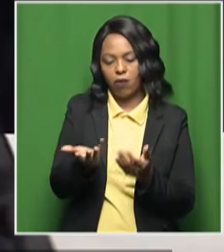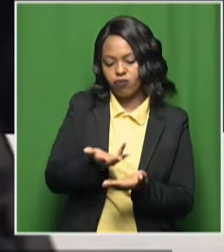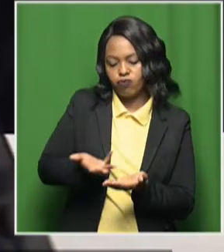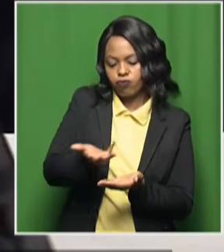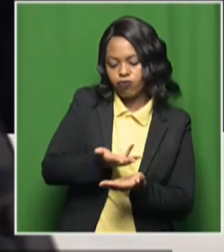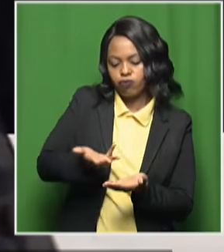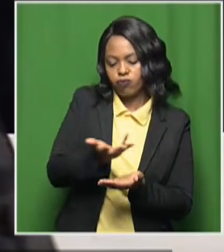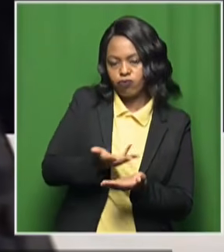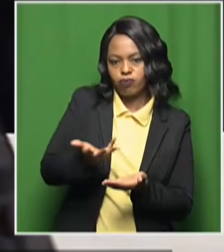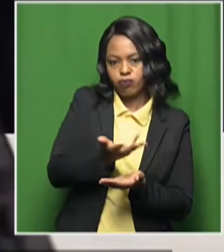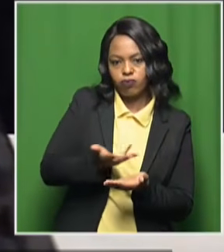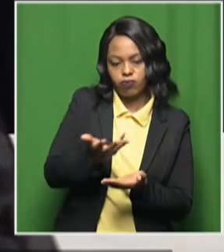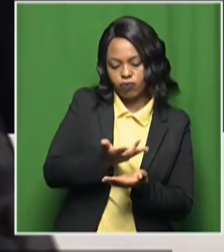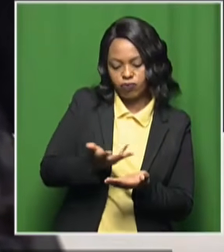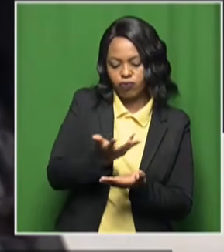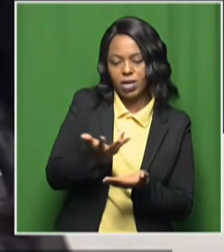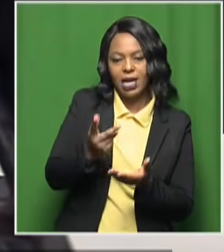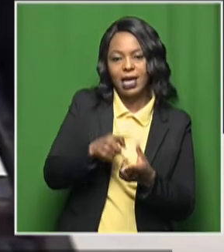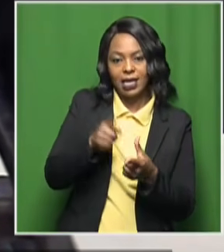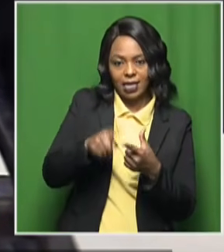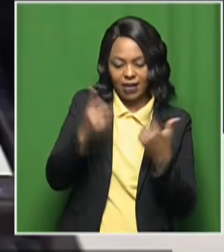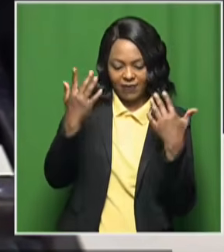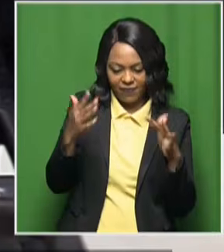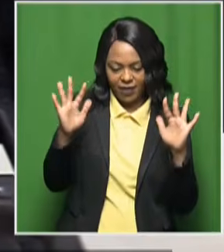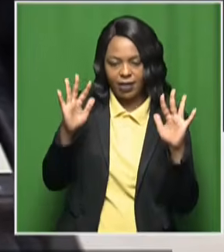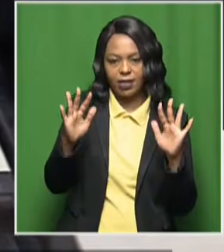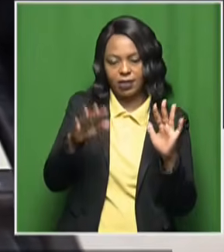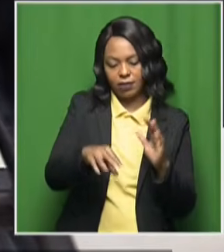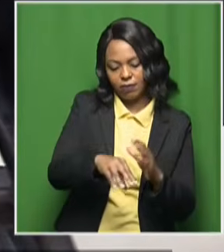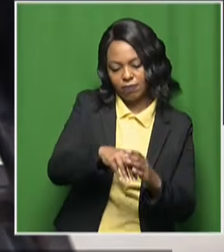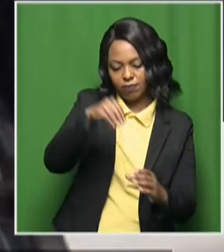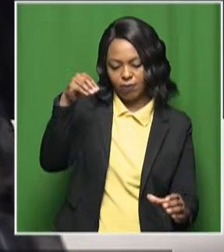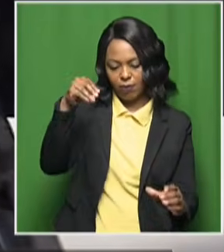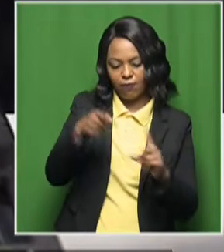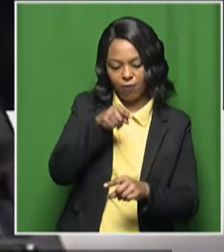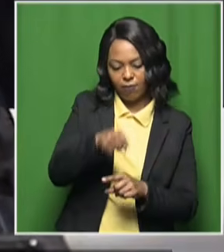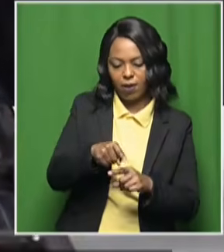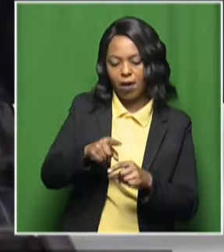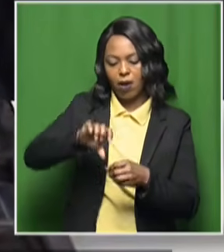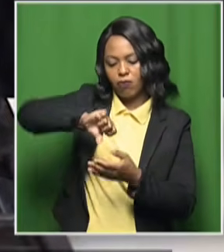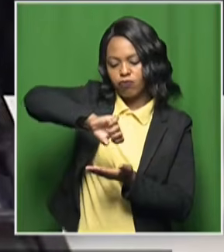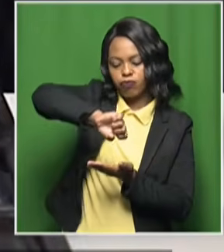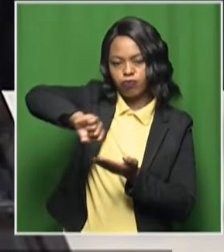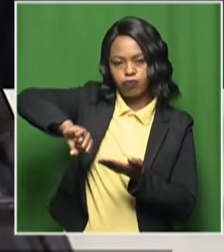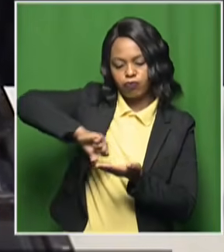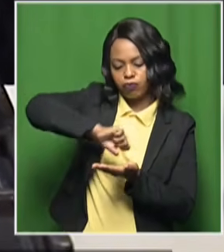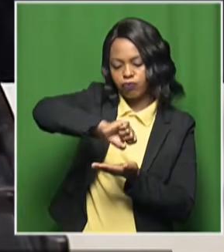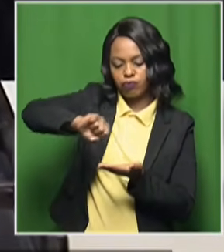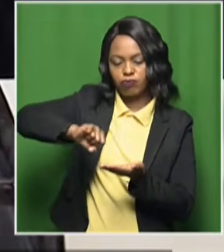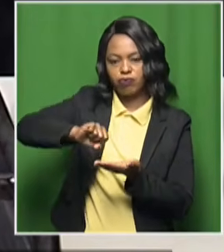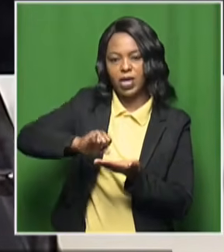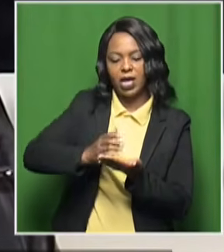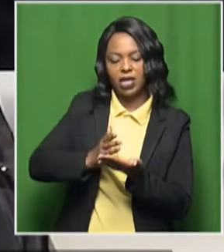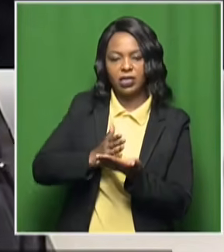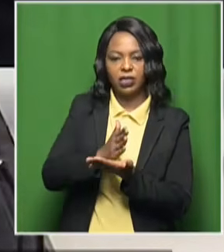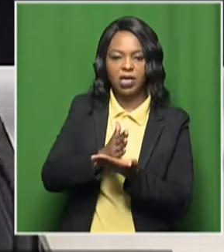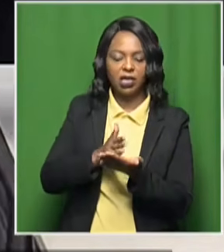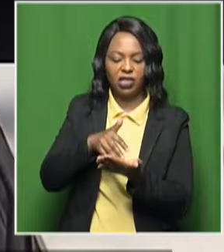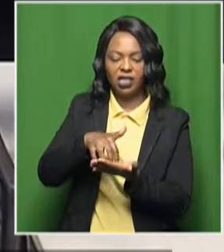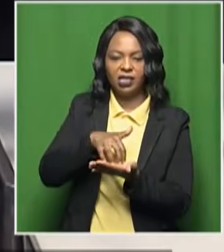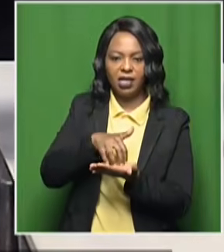to it. We're going to take it out of this and we're going to smear them in Parmesan cheese. Oh, wow. It's amazing. Is this frying in butter or olive oil?